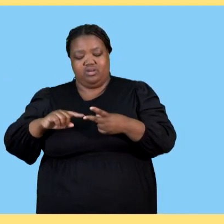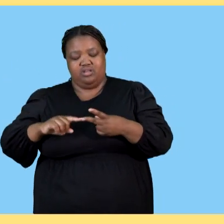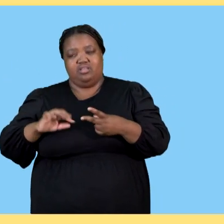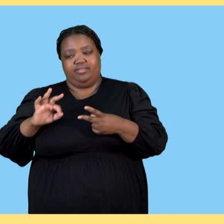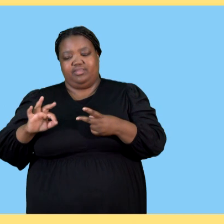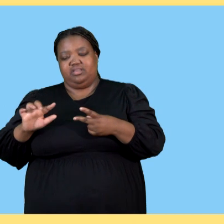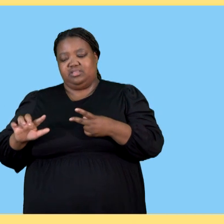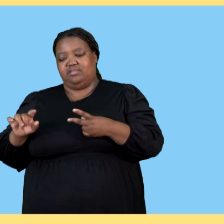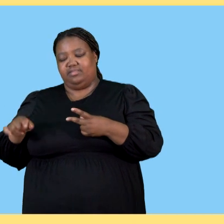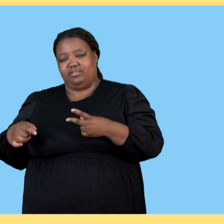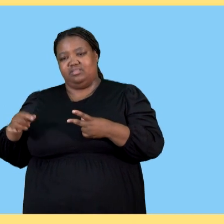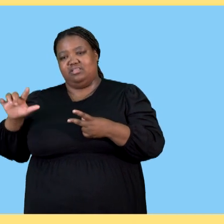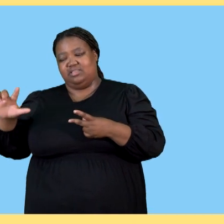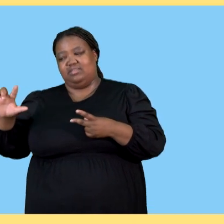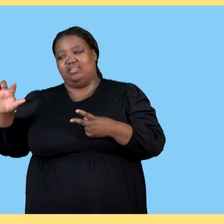4,500 plus